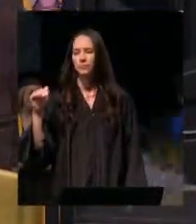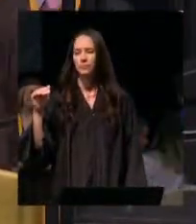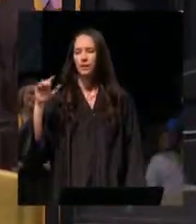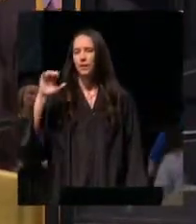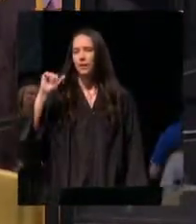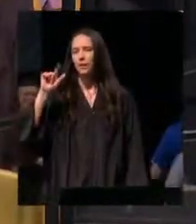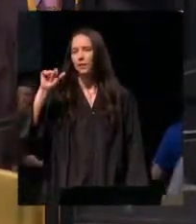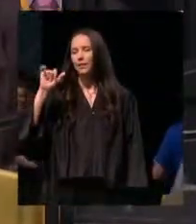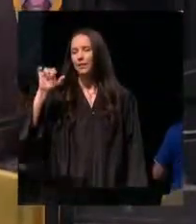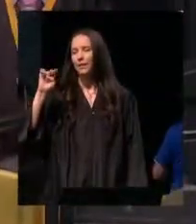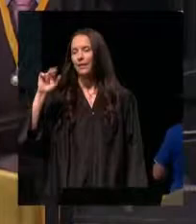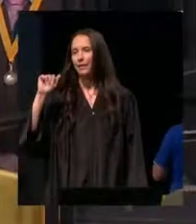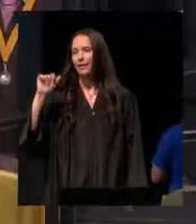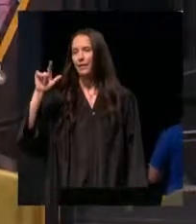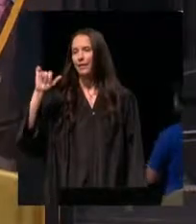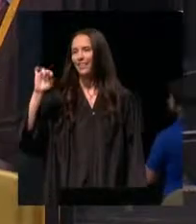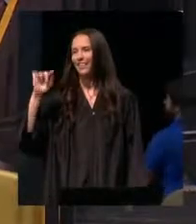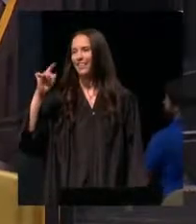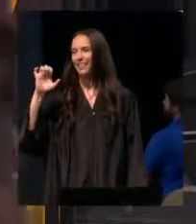Elena Lingen.